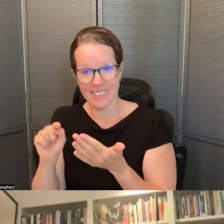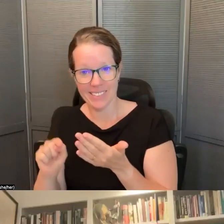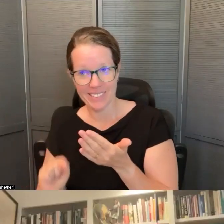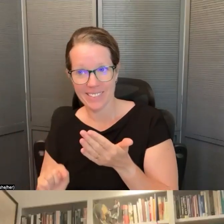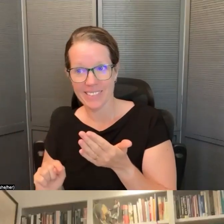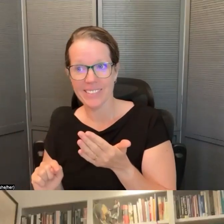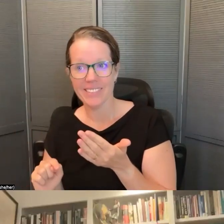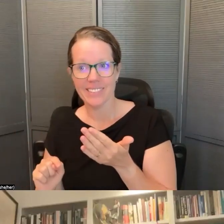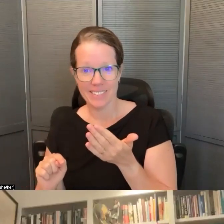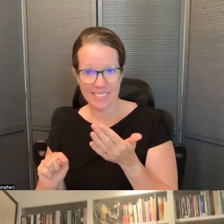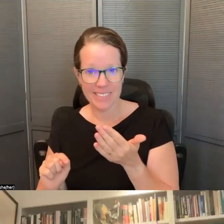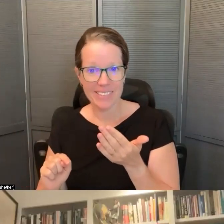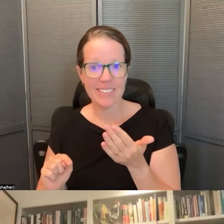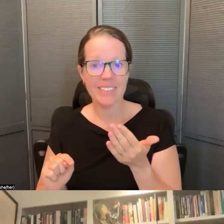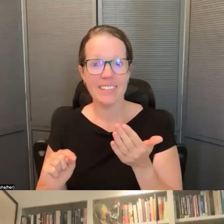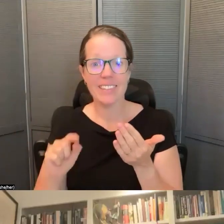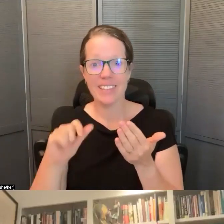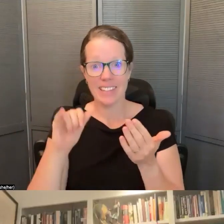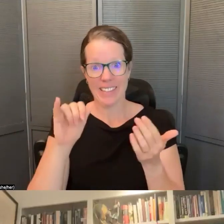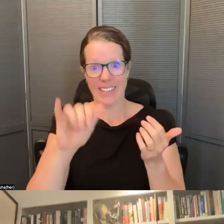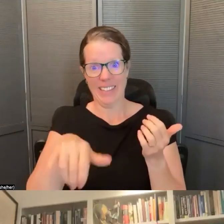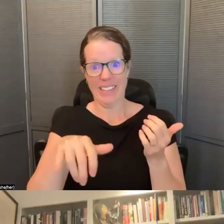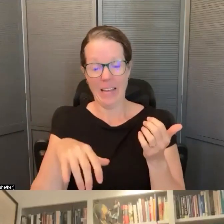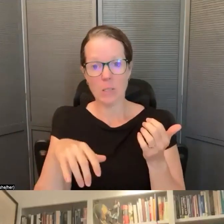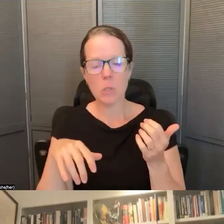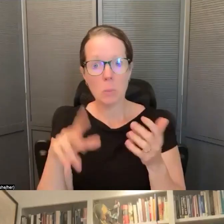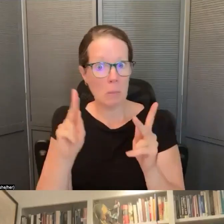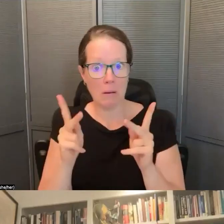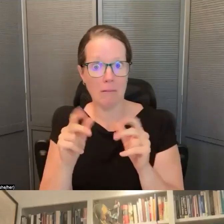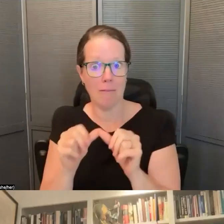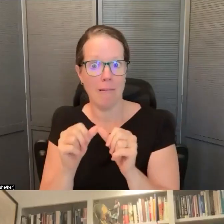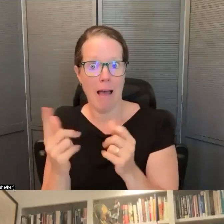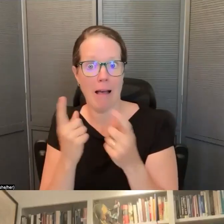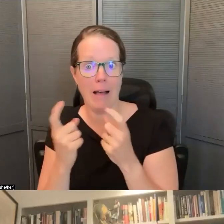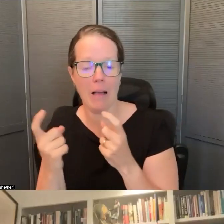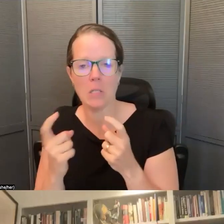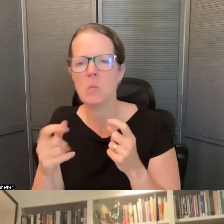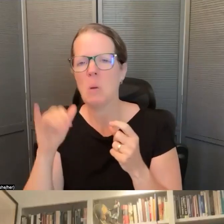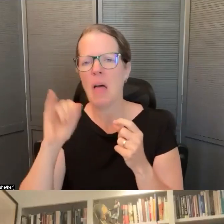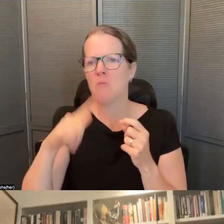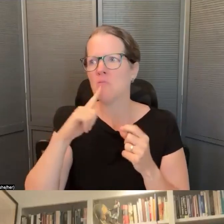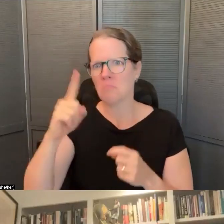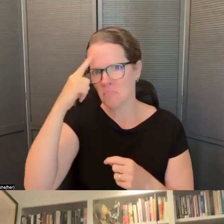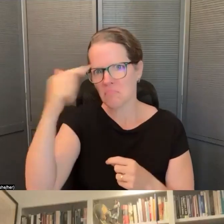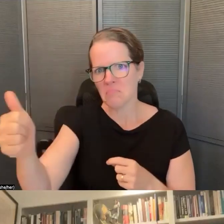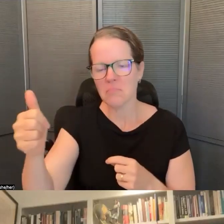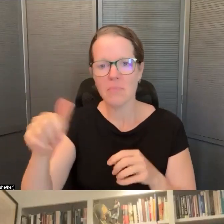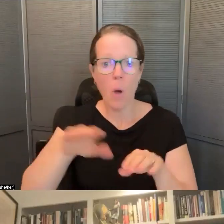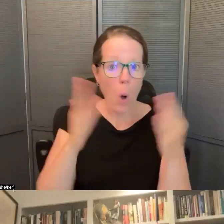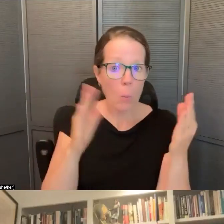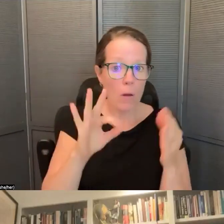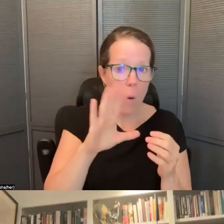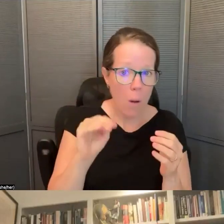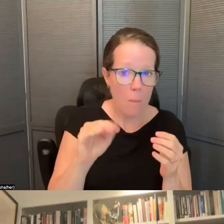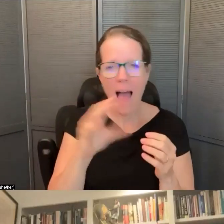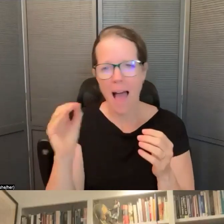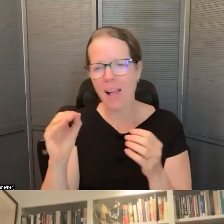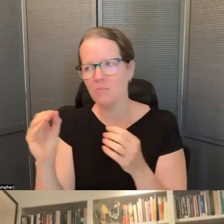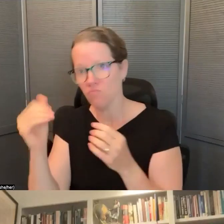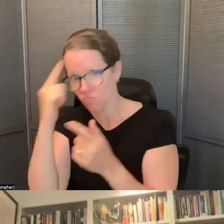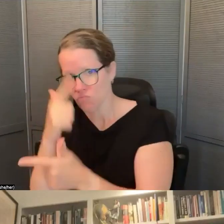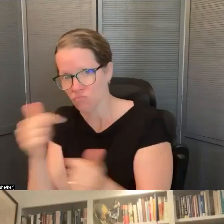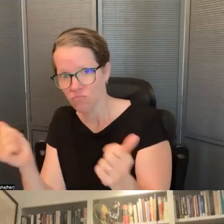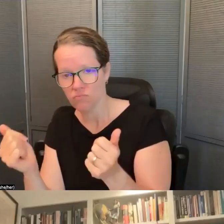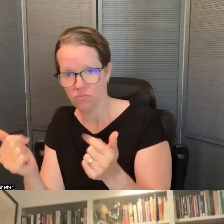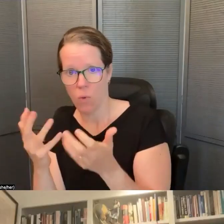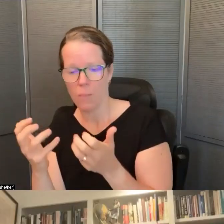So it's not a referral base. It was kind of open forum and at will. And there was also some advertising of the nature